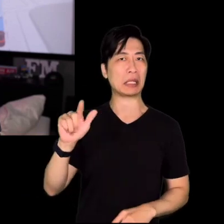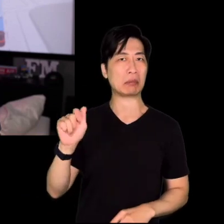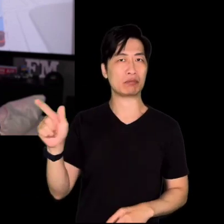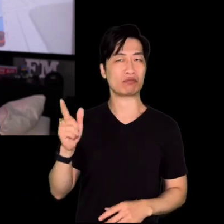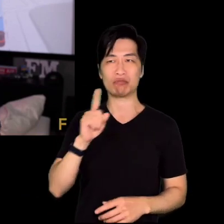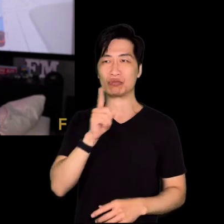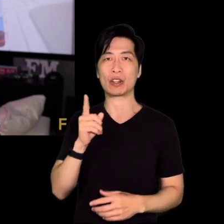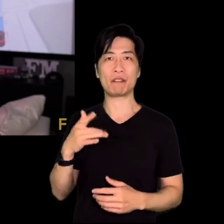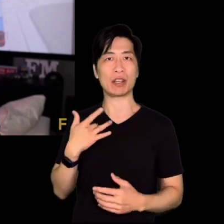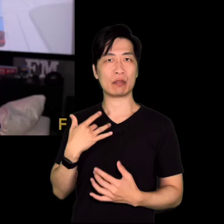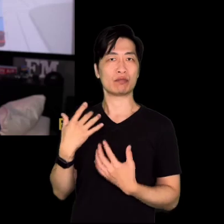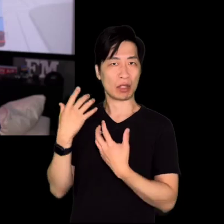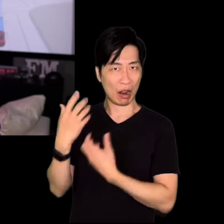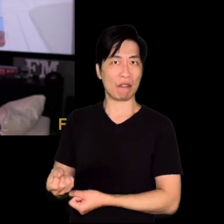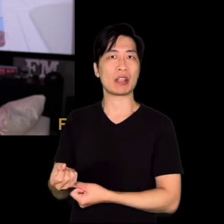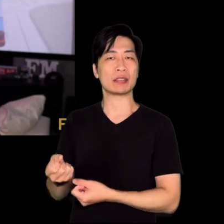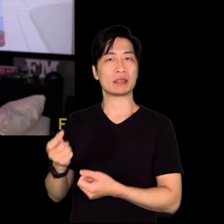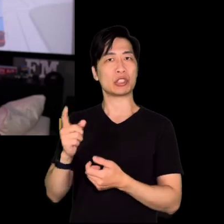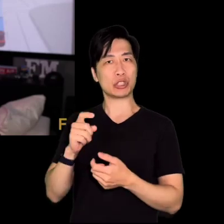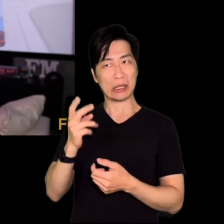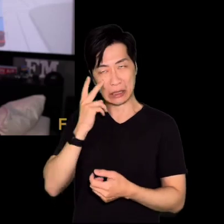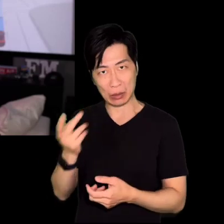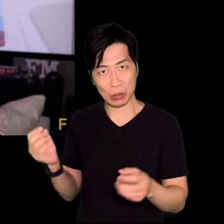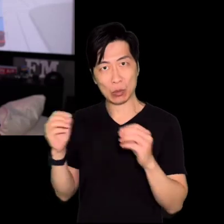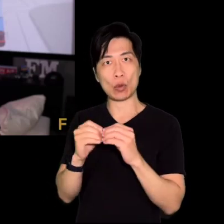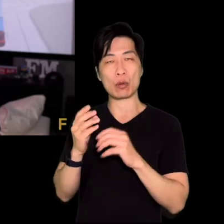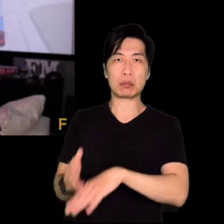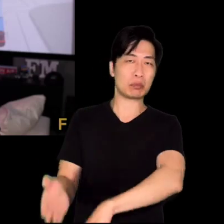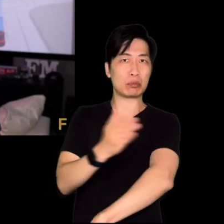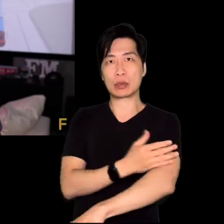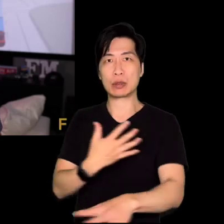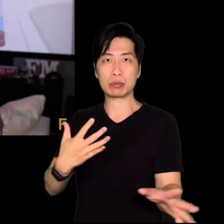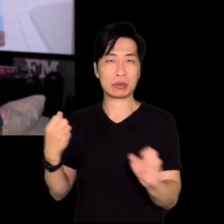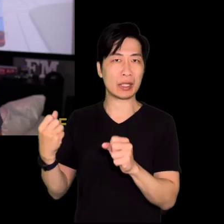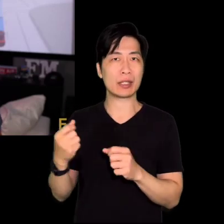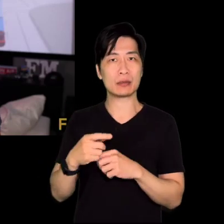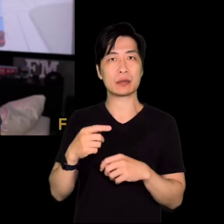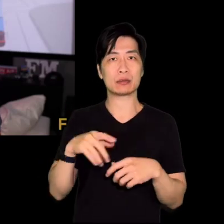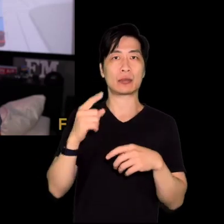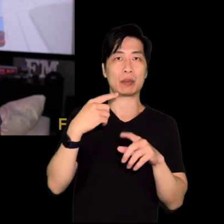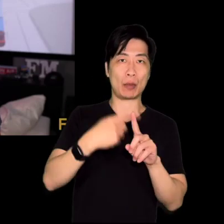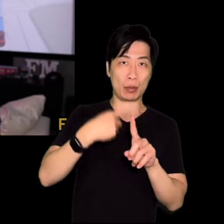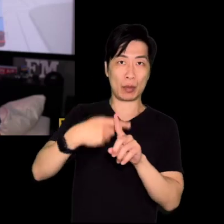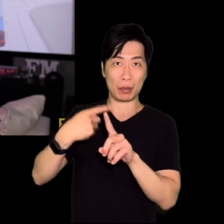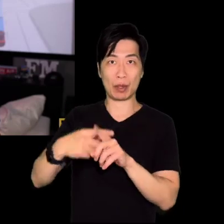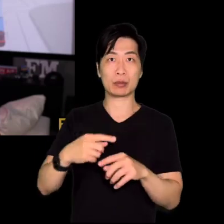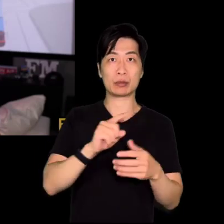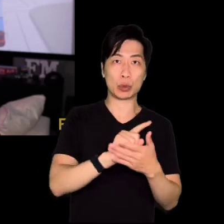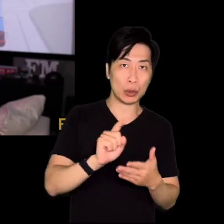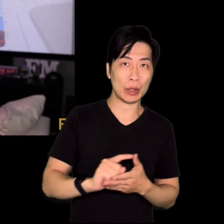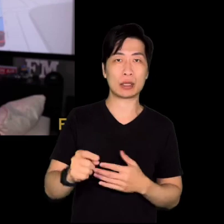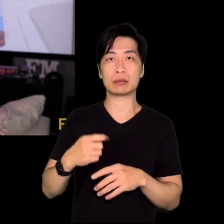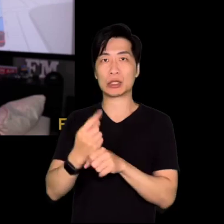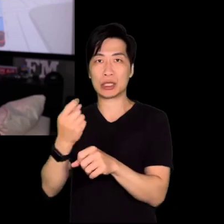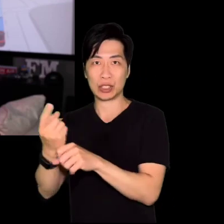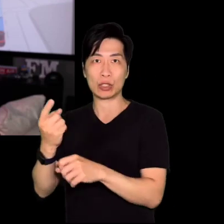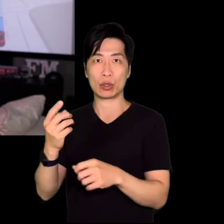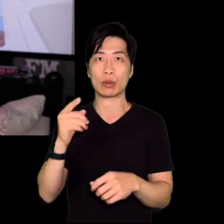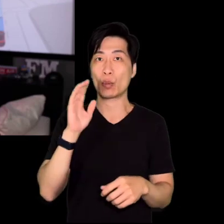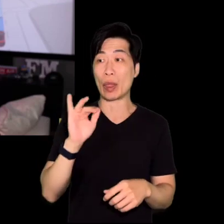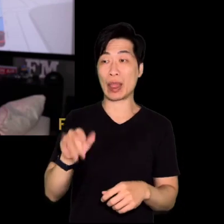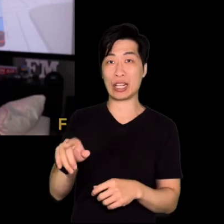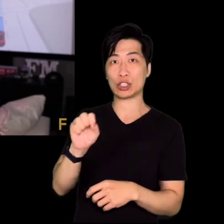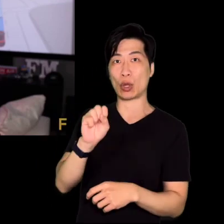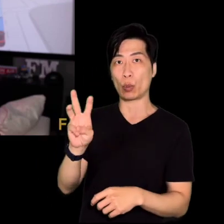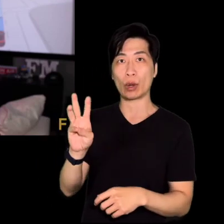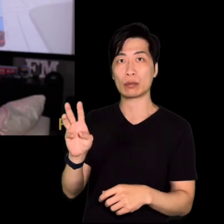we feel very comfortable with this. This is clearly going to work. We should see super rapid improvement month to month, week to week,